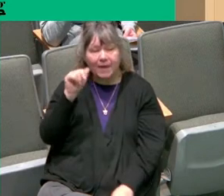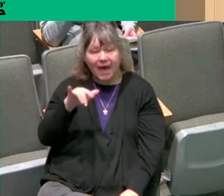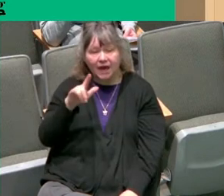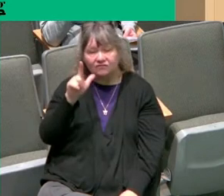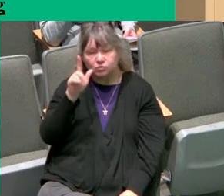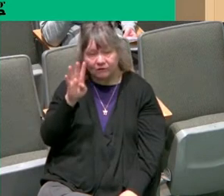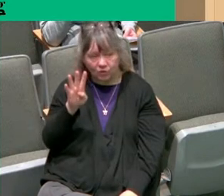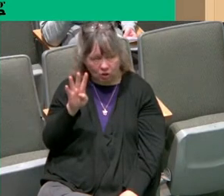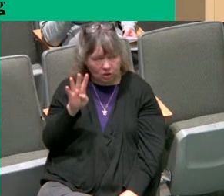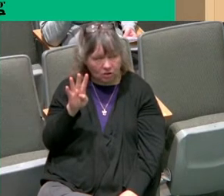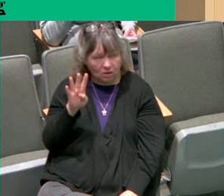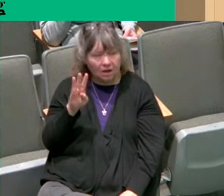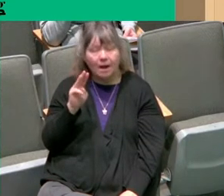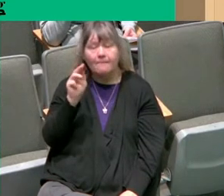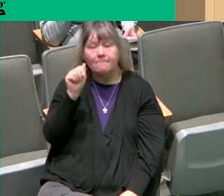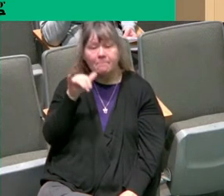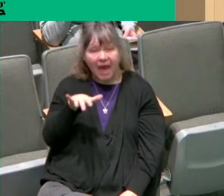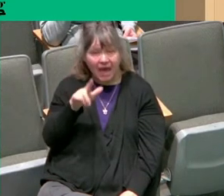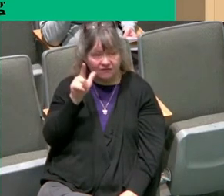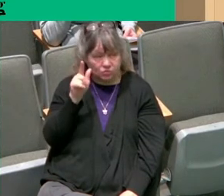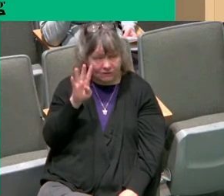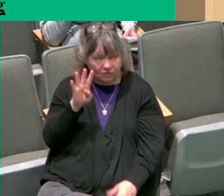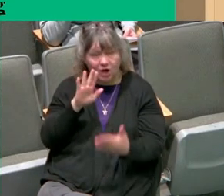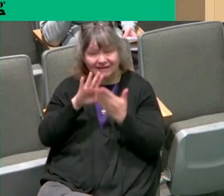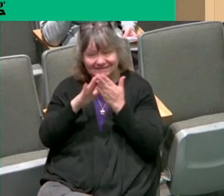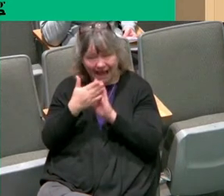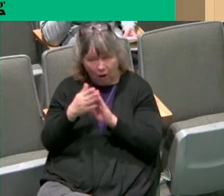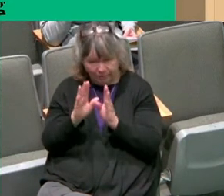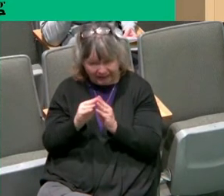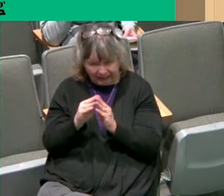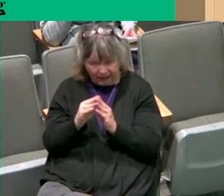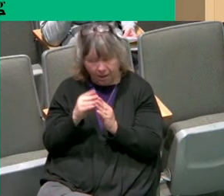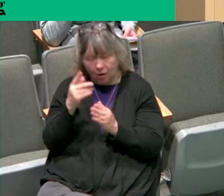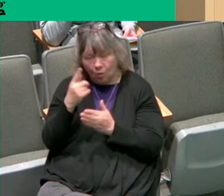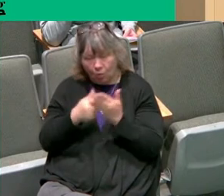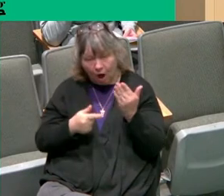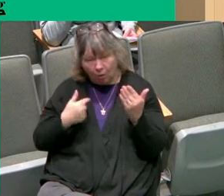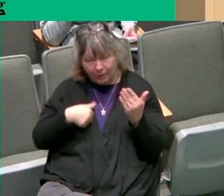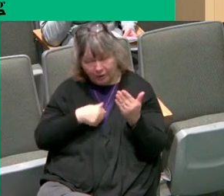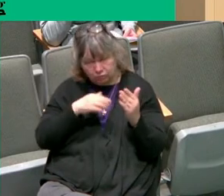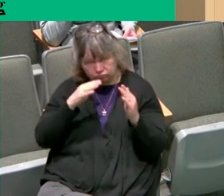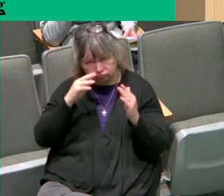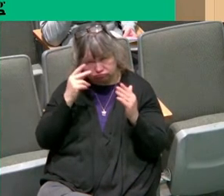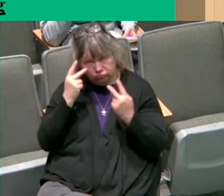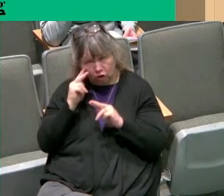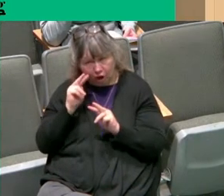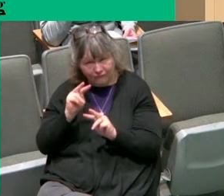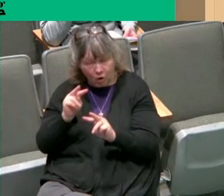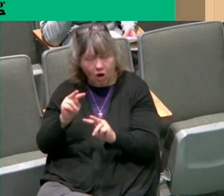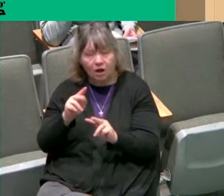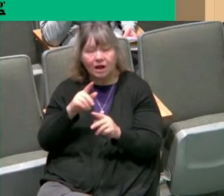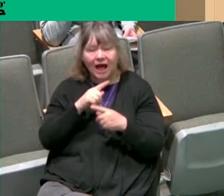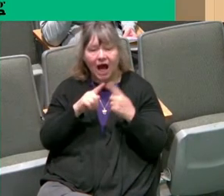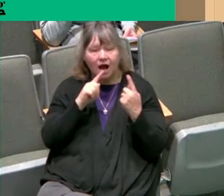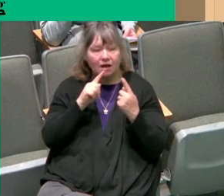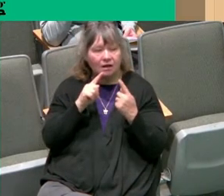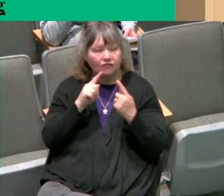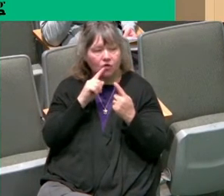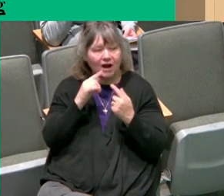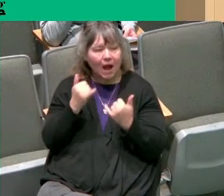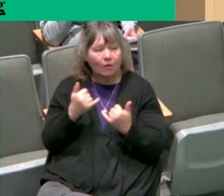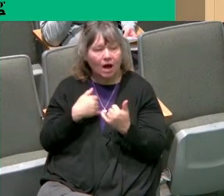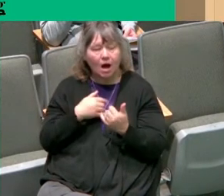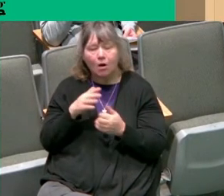24. the May of 24 town meeting what we are looking at origin or estimates at this time